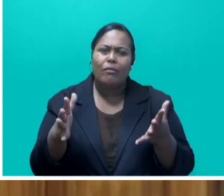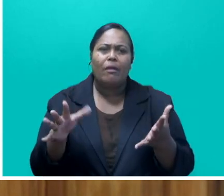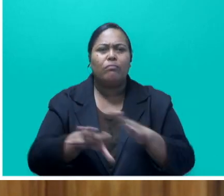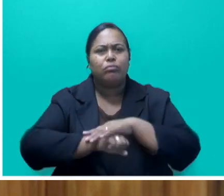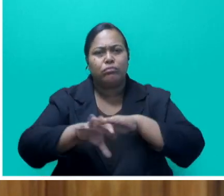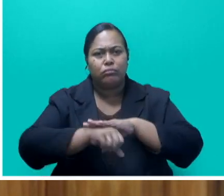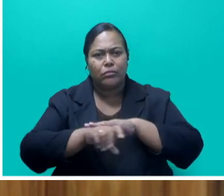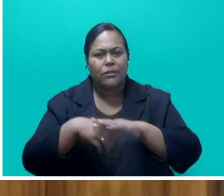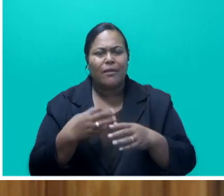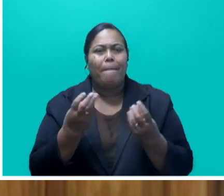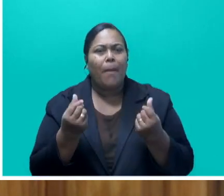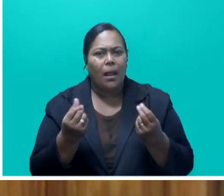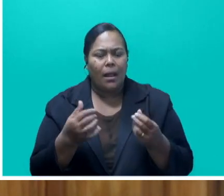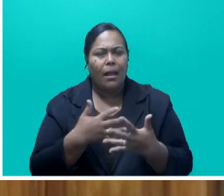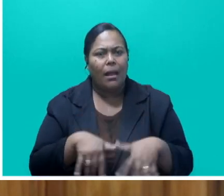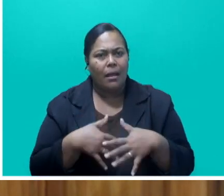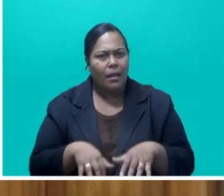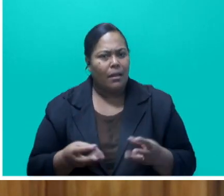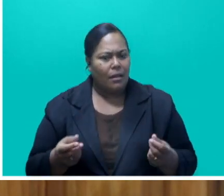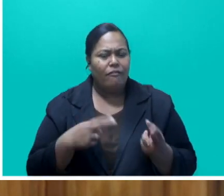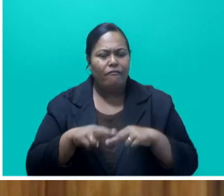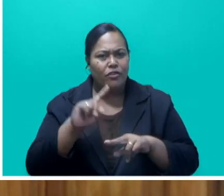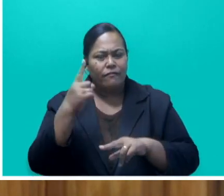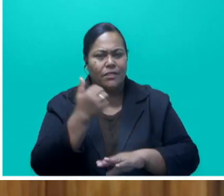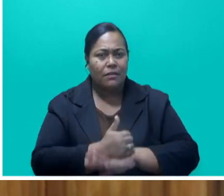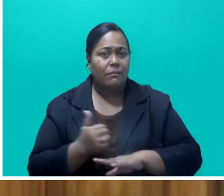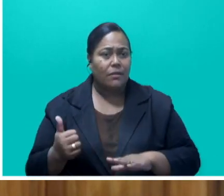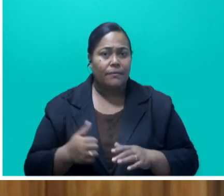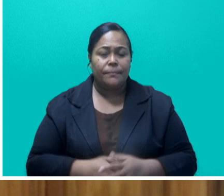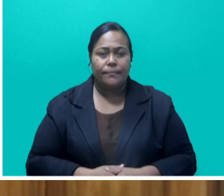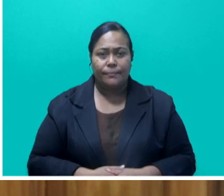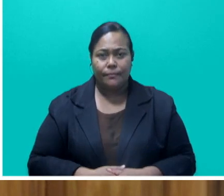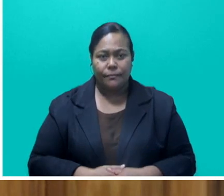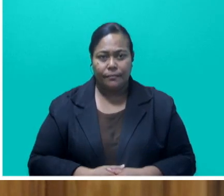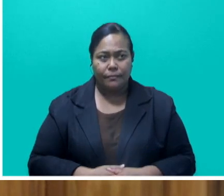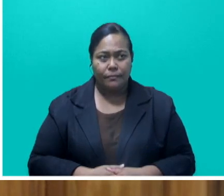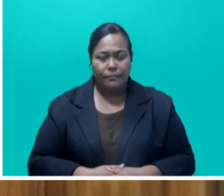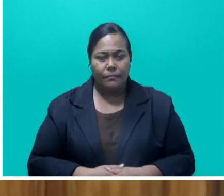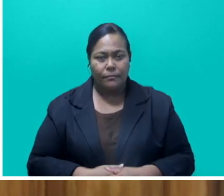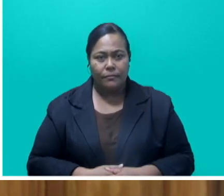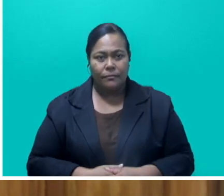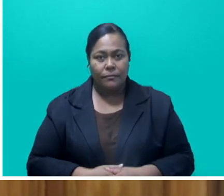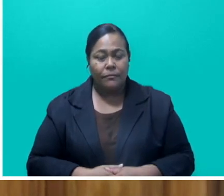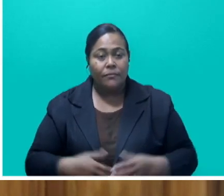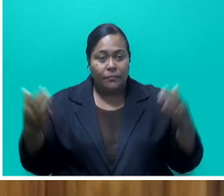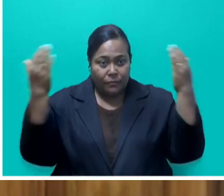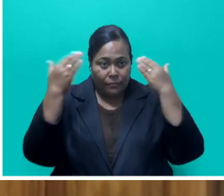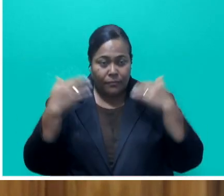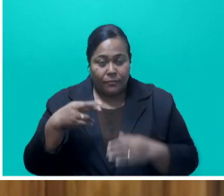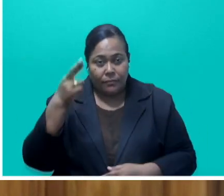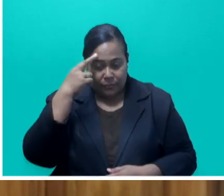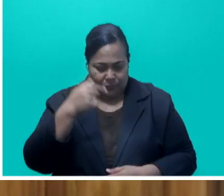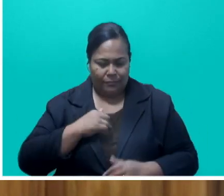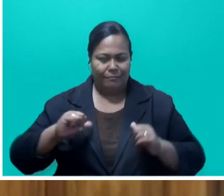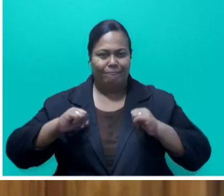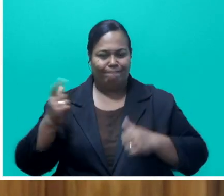funds, of public funds by the Fiji First Government. Mr. Speaker, sir, I'm so proud to be here this afternoon as the first person